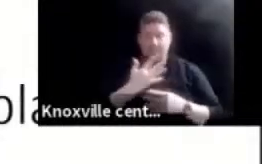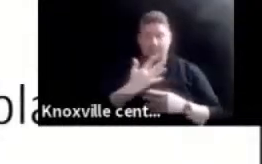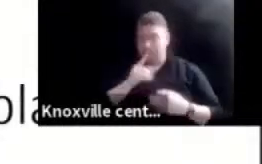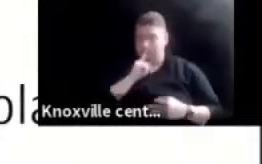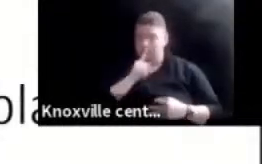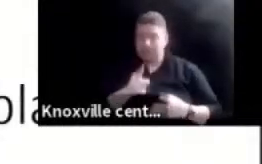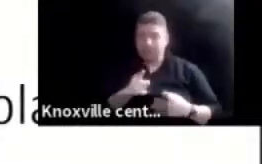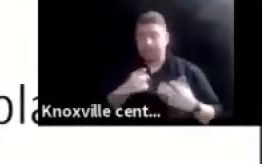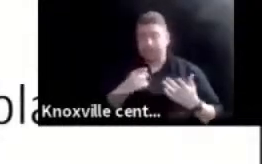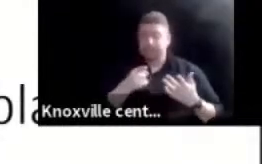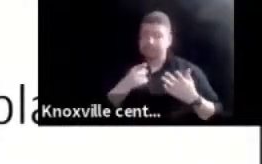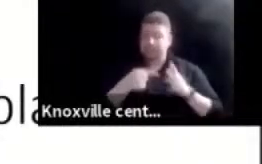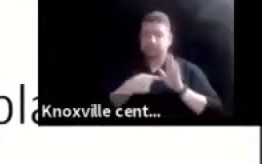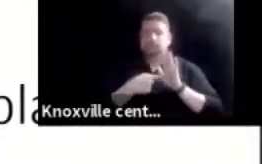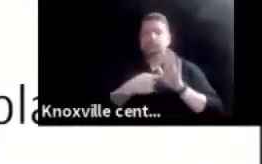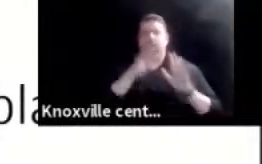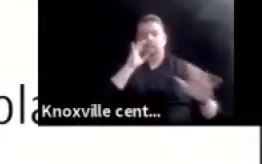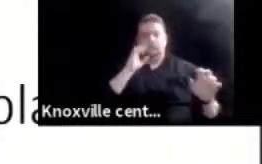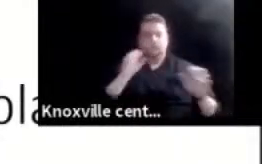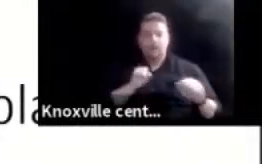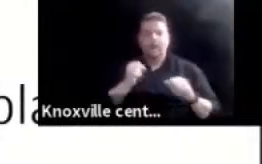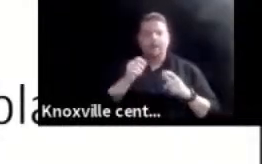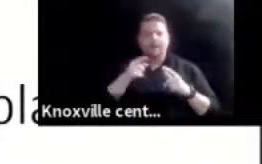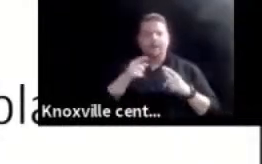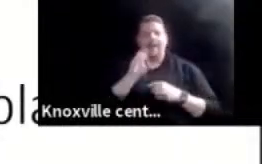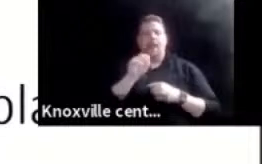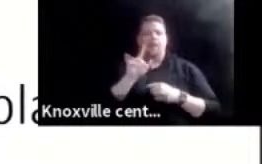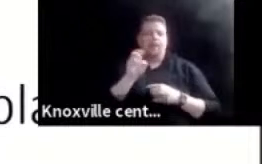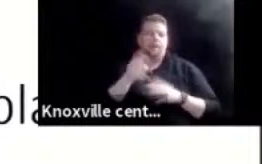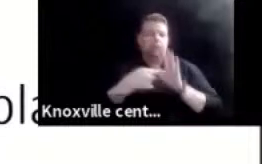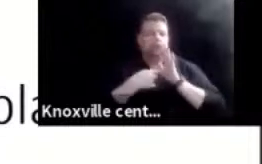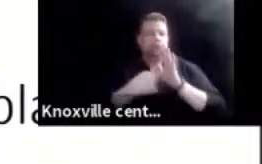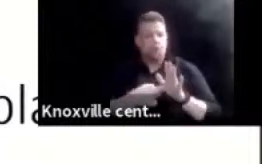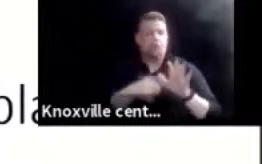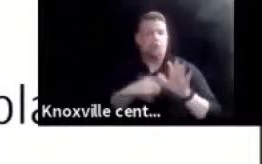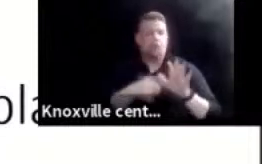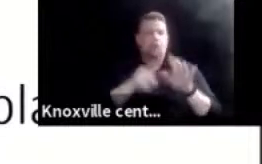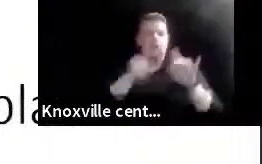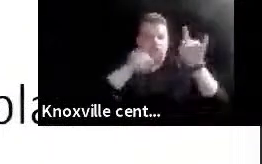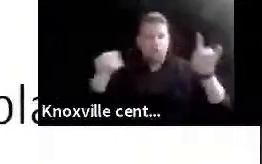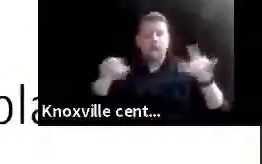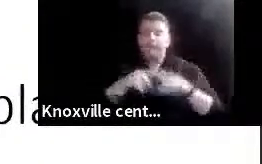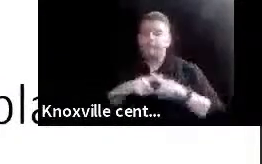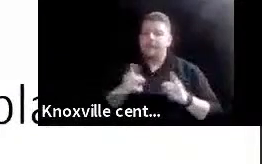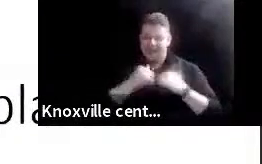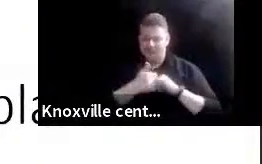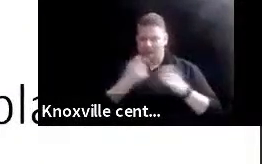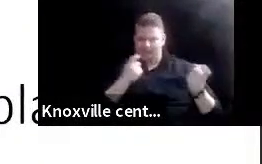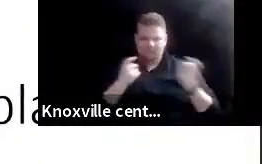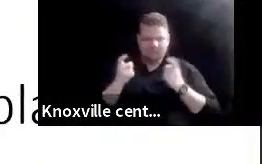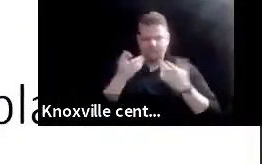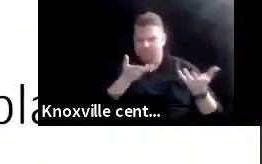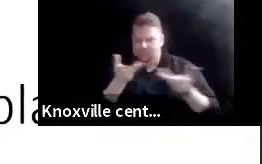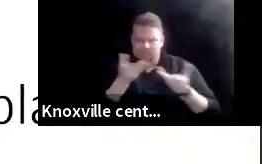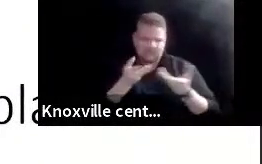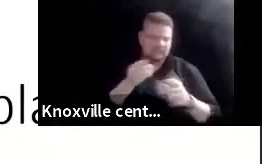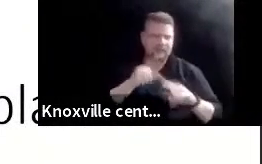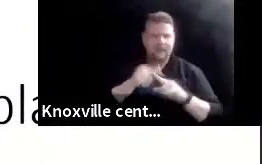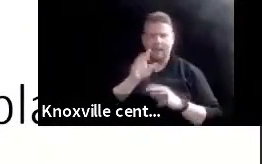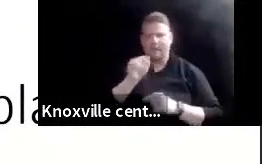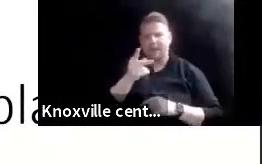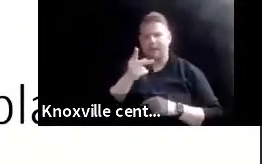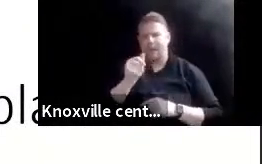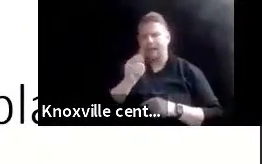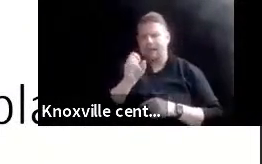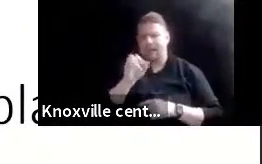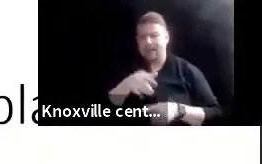stand out as outliers. But in terms of mitigating the pandemic, just on its own, this doesn't